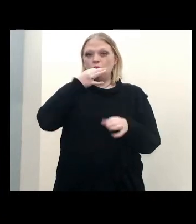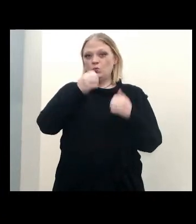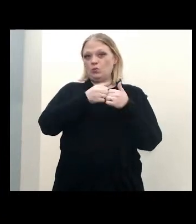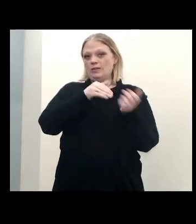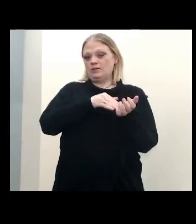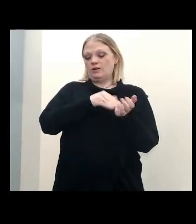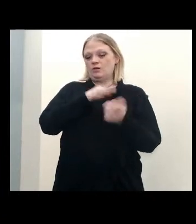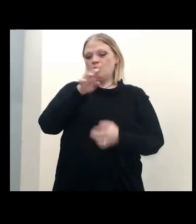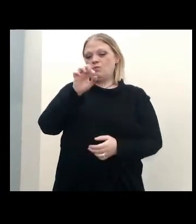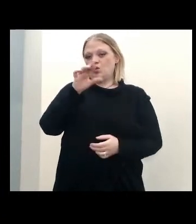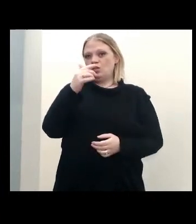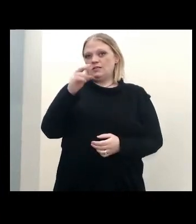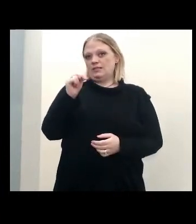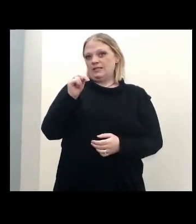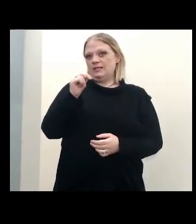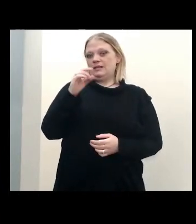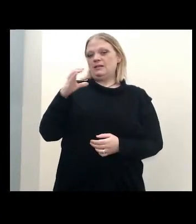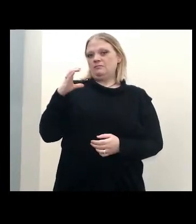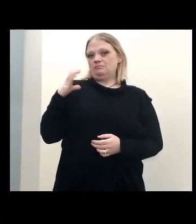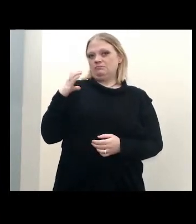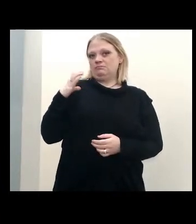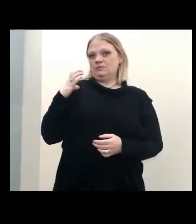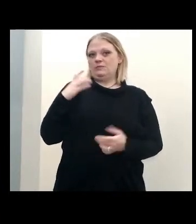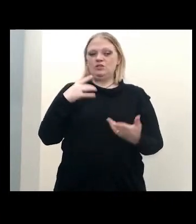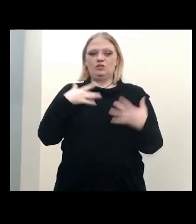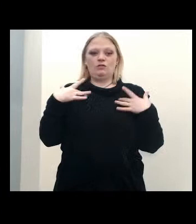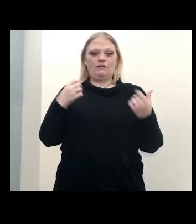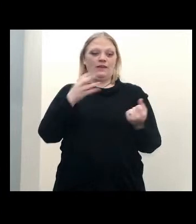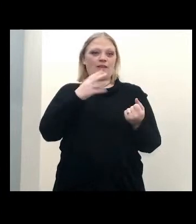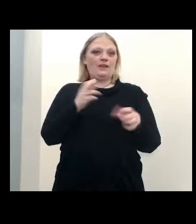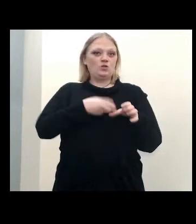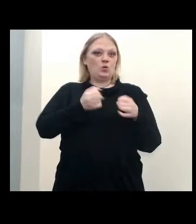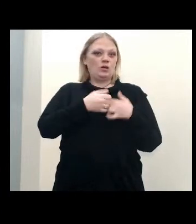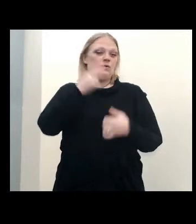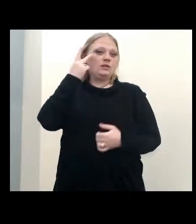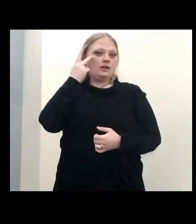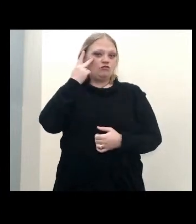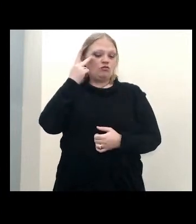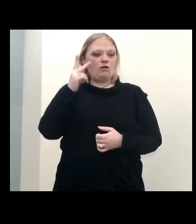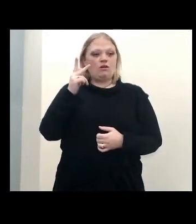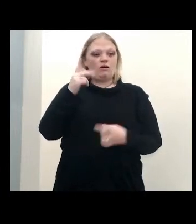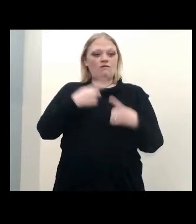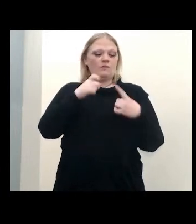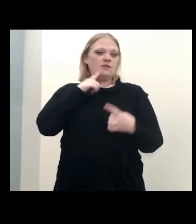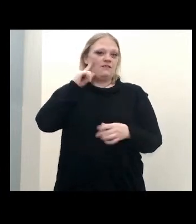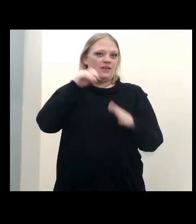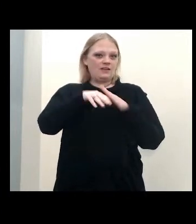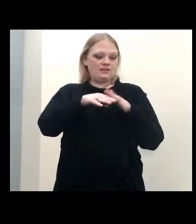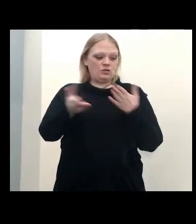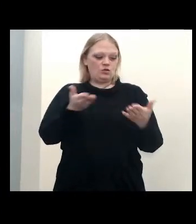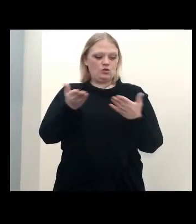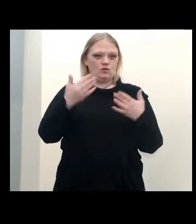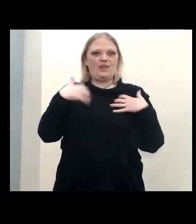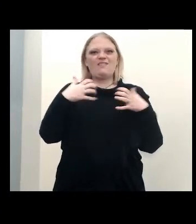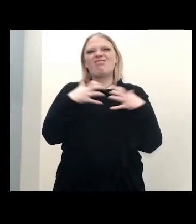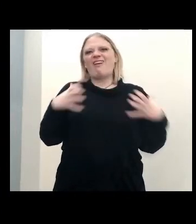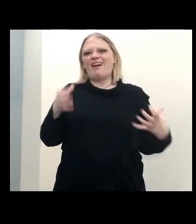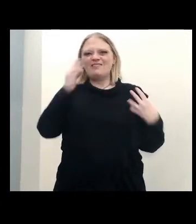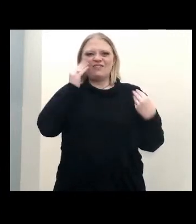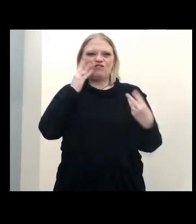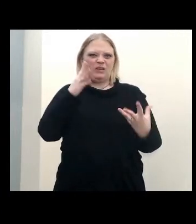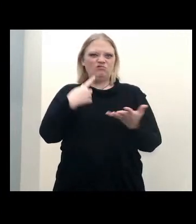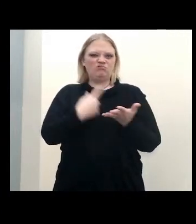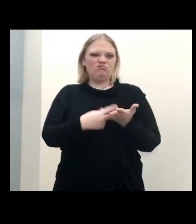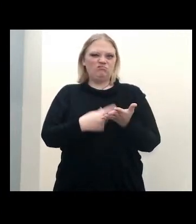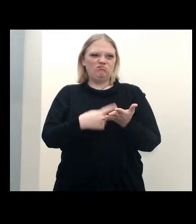Dr. Gail Burstein, our Commissioner of Health, and we're also joined today by Kendra Schmidt of Deaf Access Services. We have quite a bit of information to go